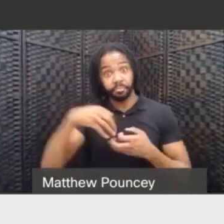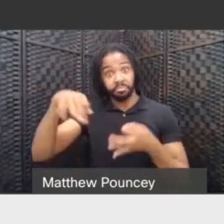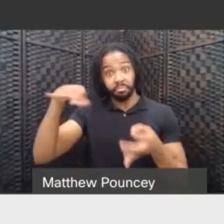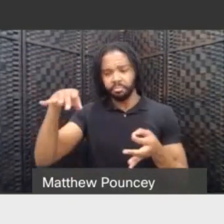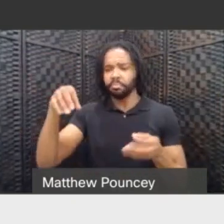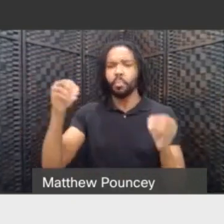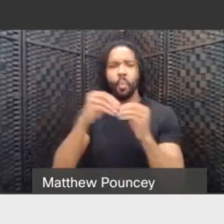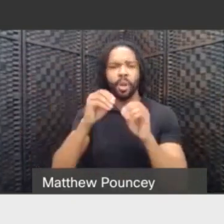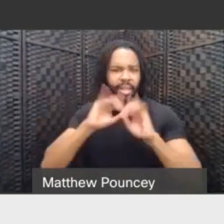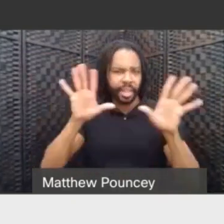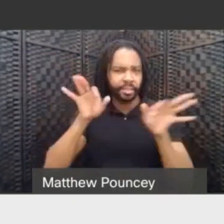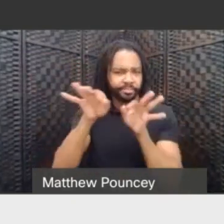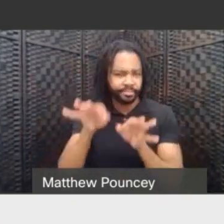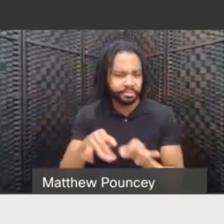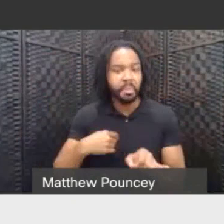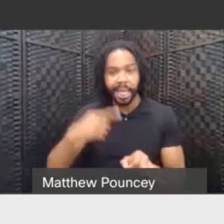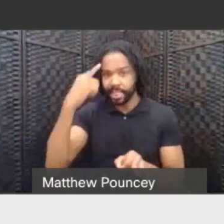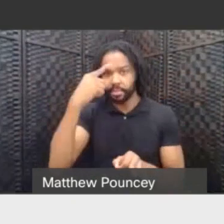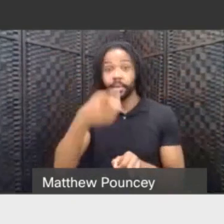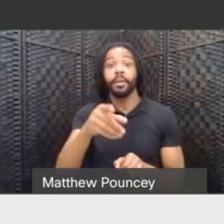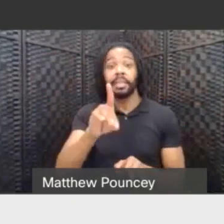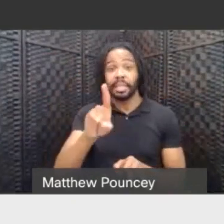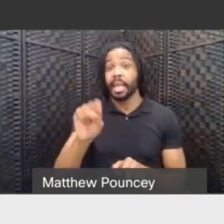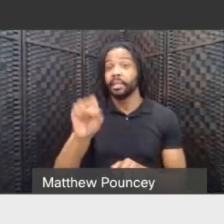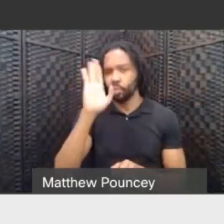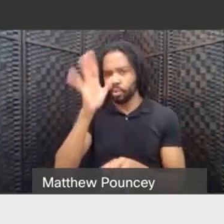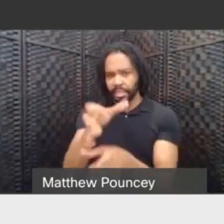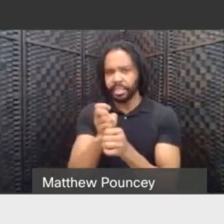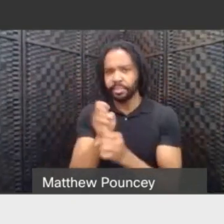And I believe that DDS will also be included in that, but I will make sure.